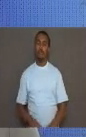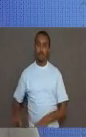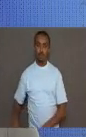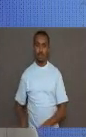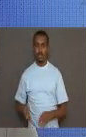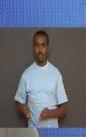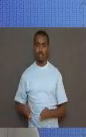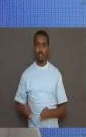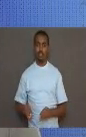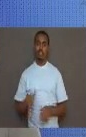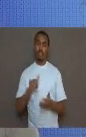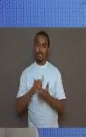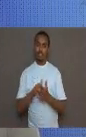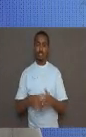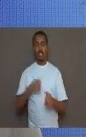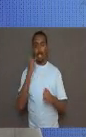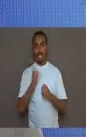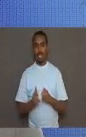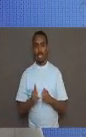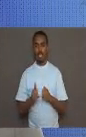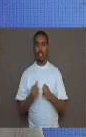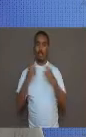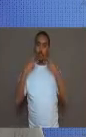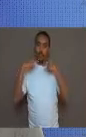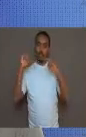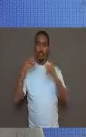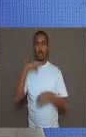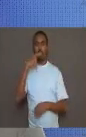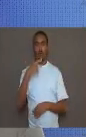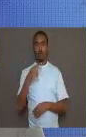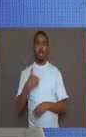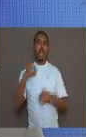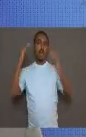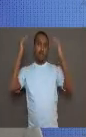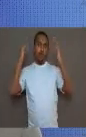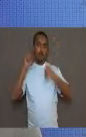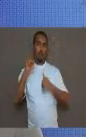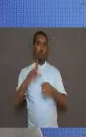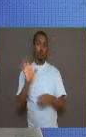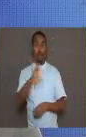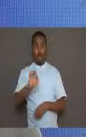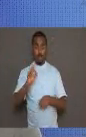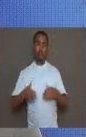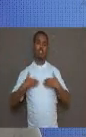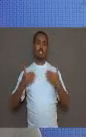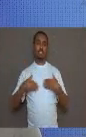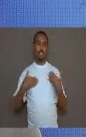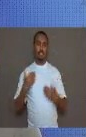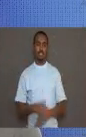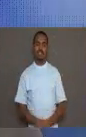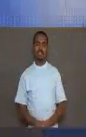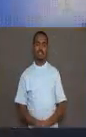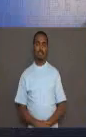Students, that is the end of the news report. I hope you found it interesting.